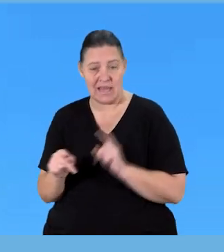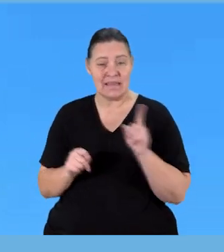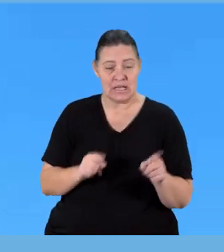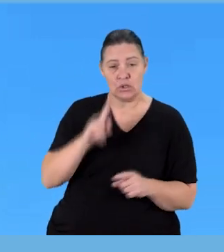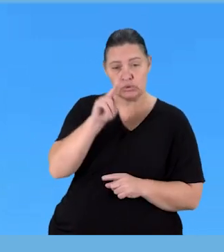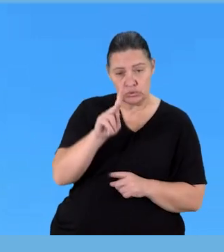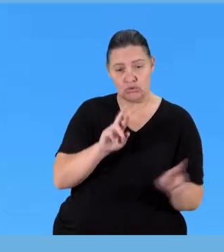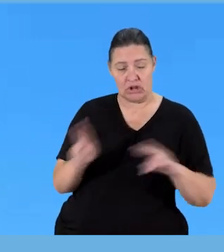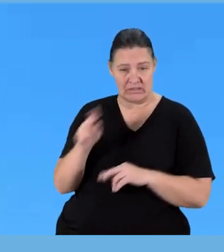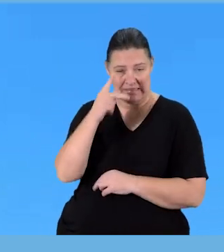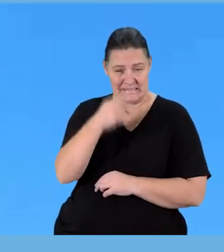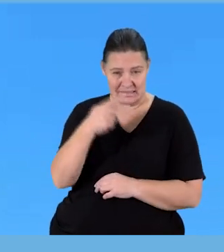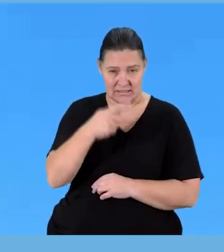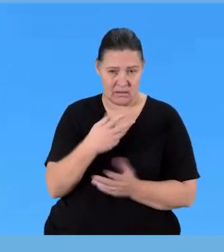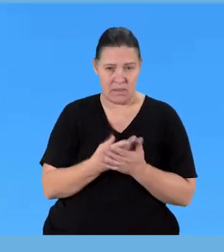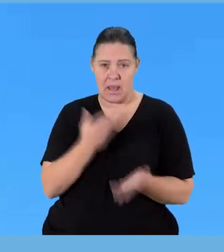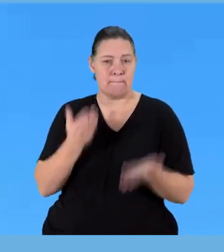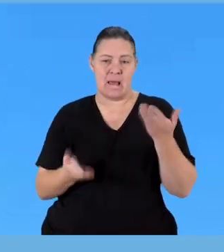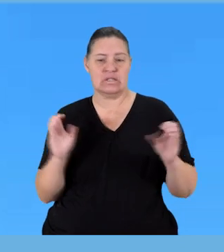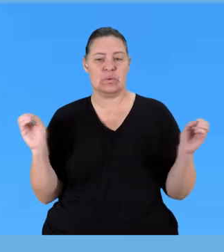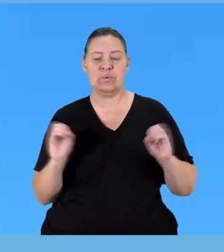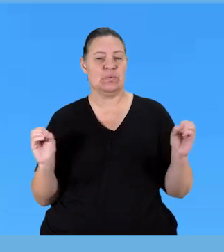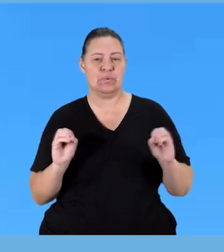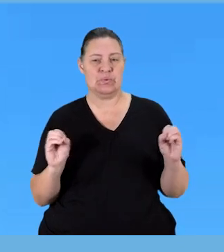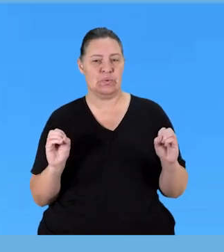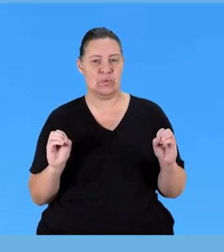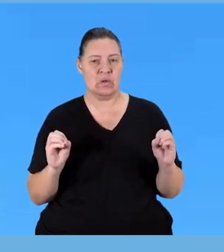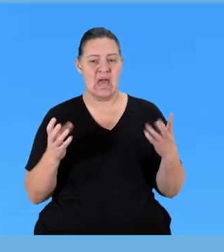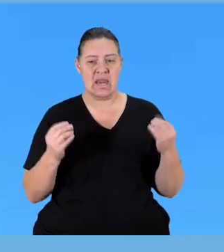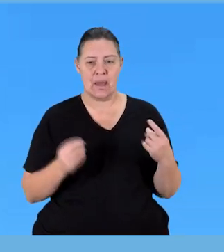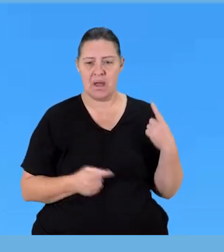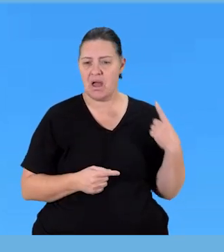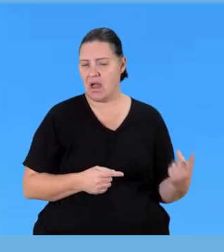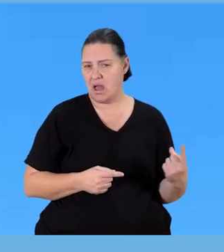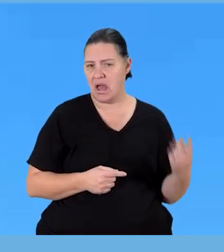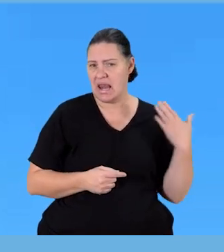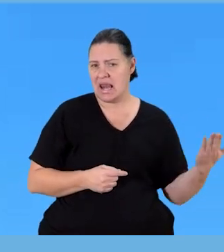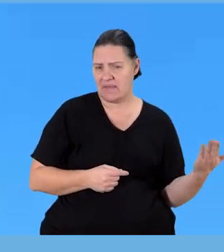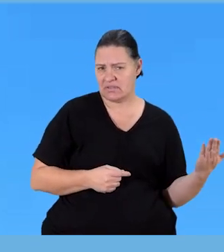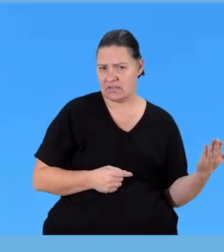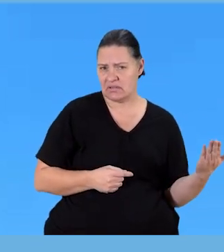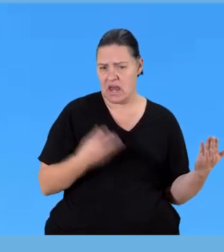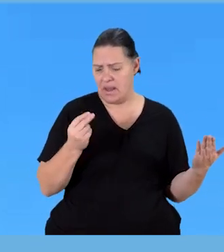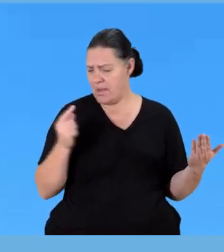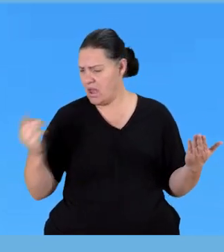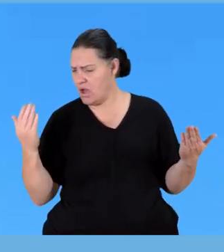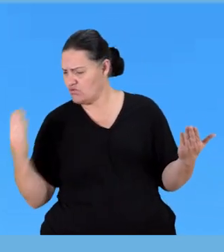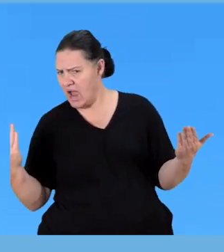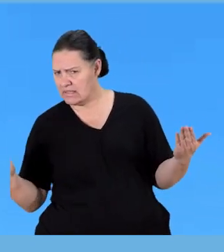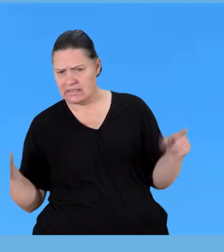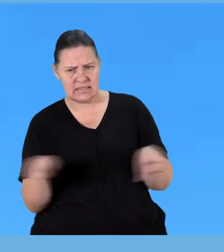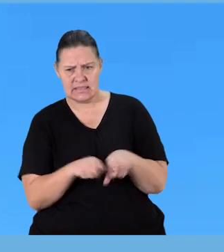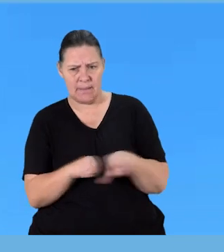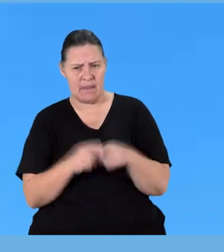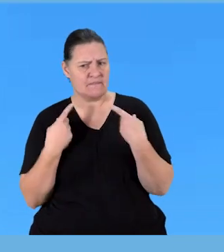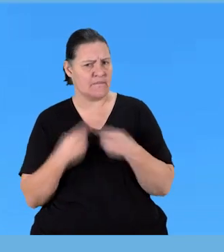2 reactions, they are not balanced. You notice that the number of the atoms on the left-hand side are not equal to the number of the